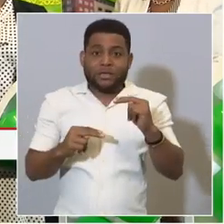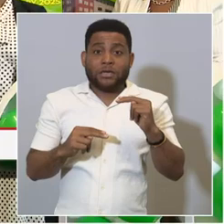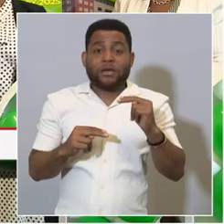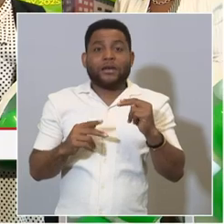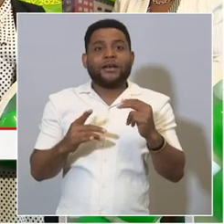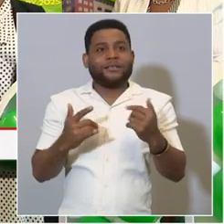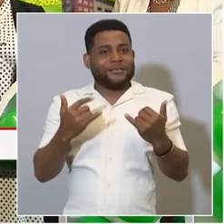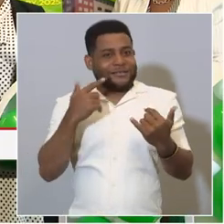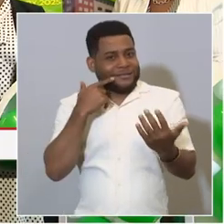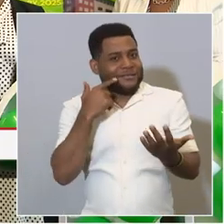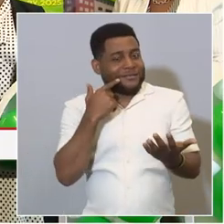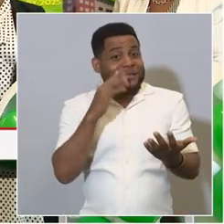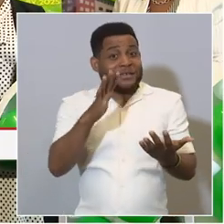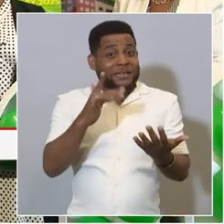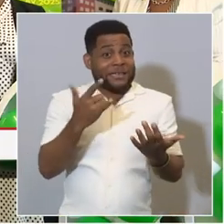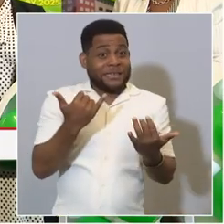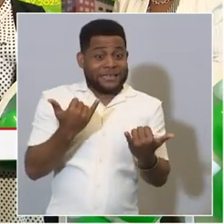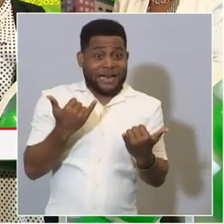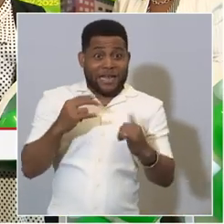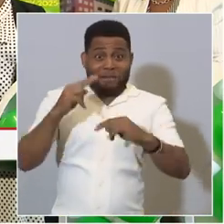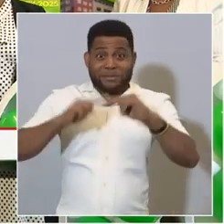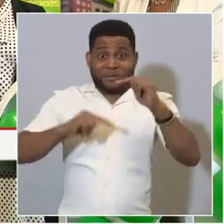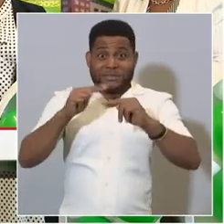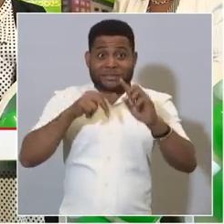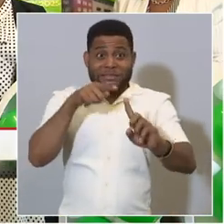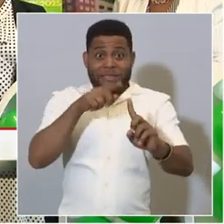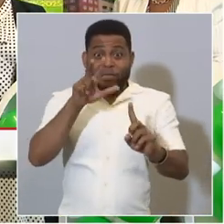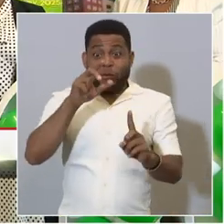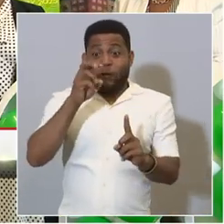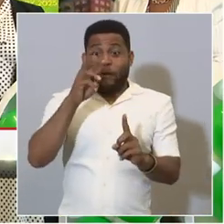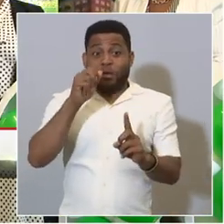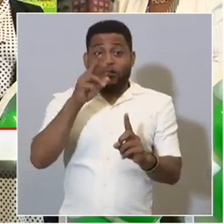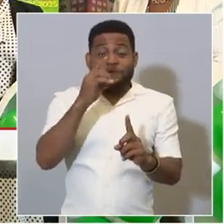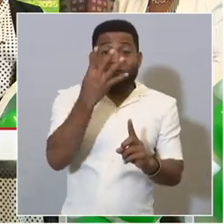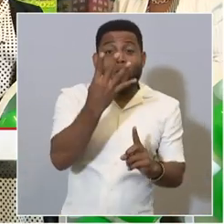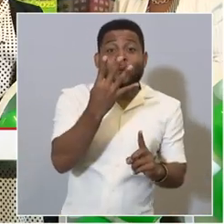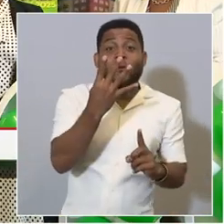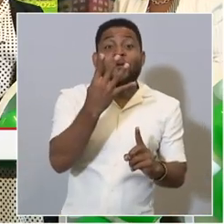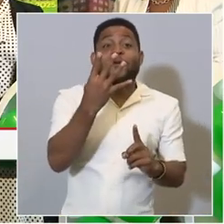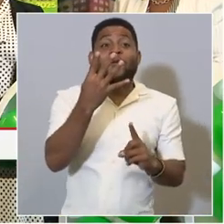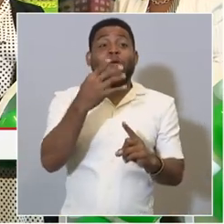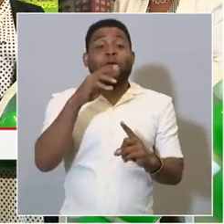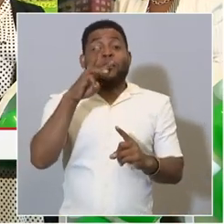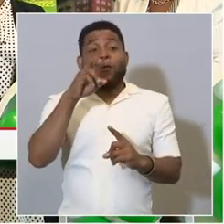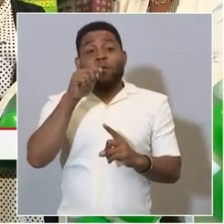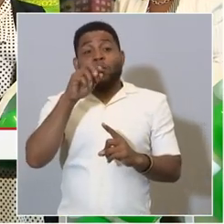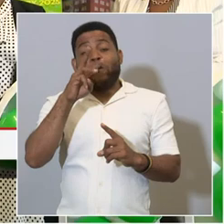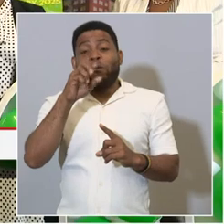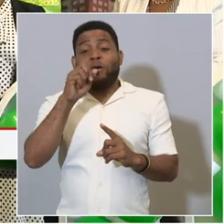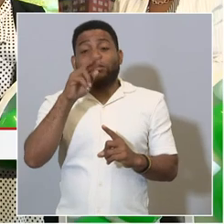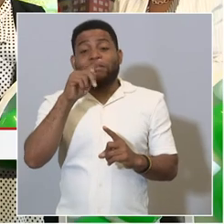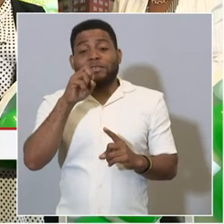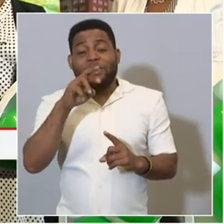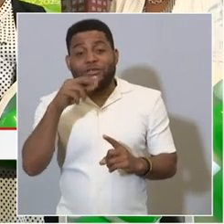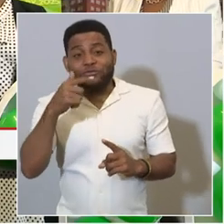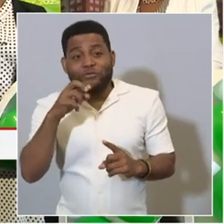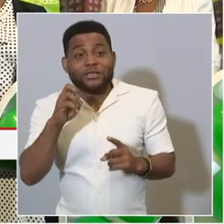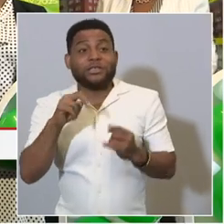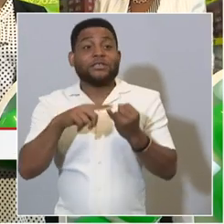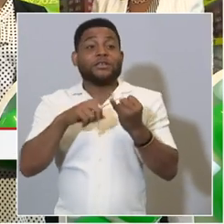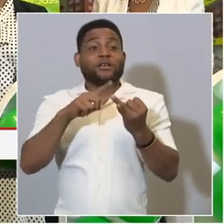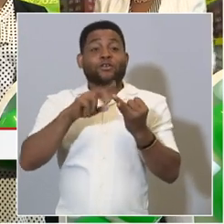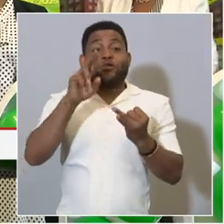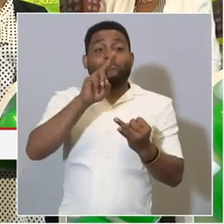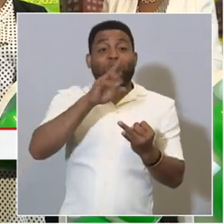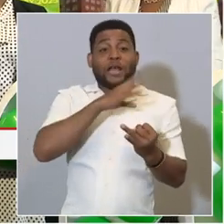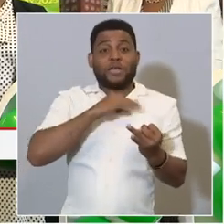in Ward 4, at Station U and O in Ward 2, at Skyland in Ward 7, at the